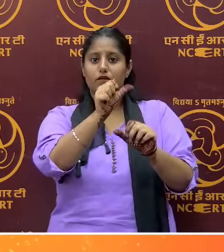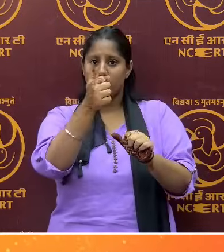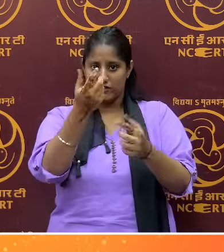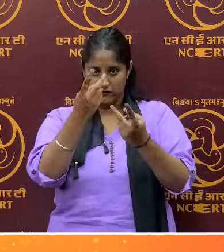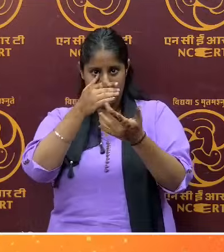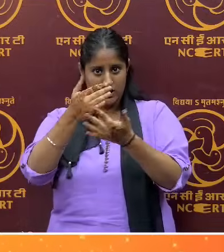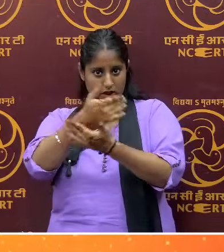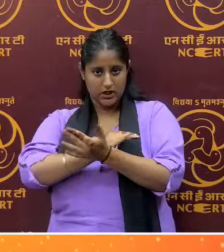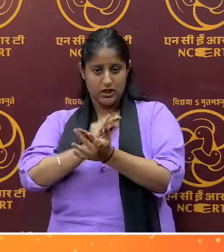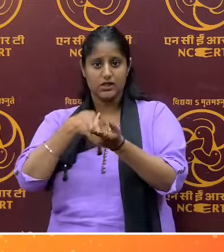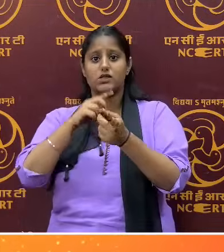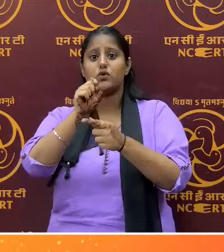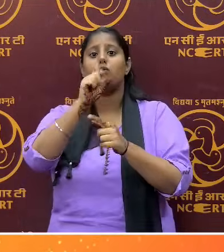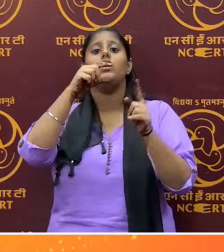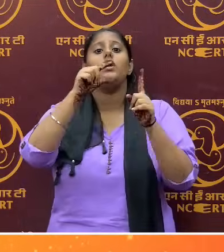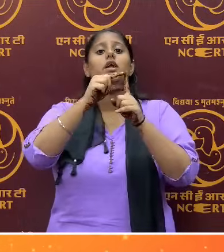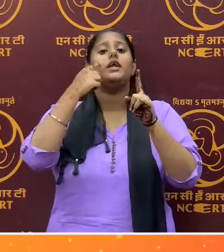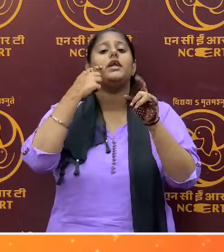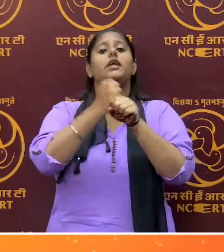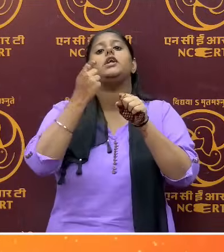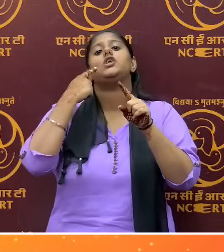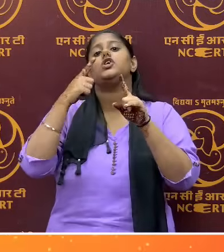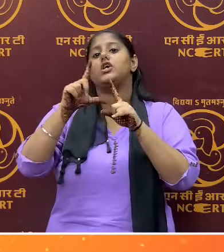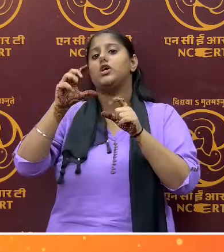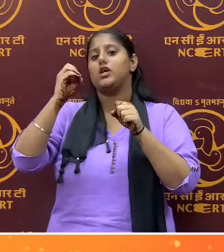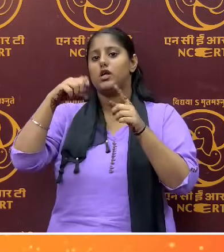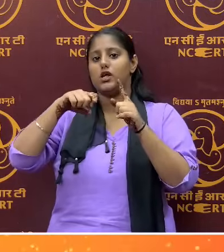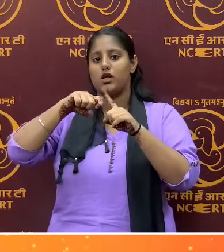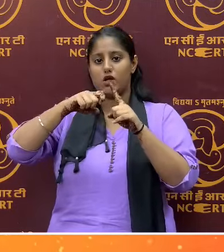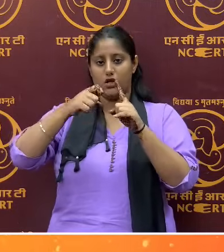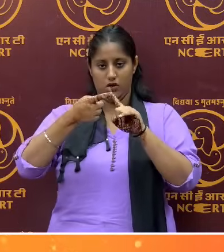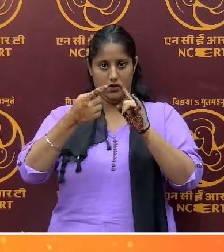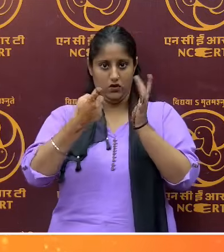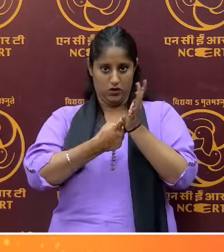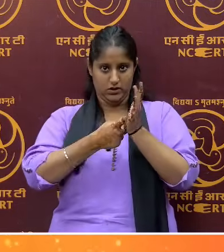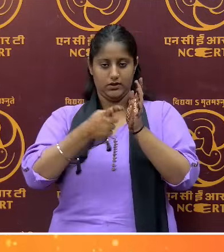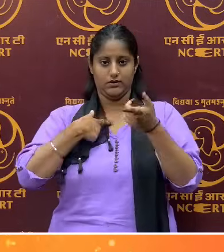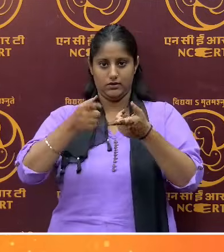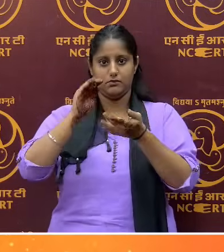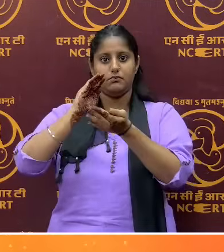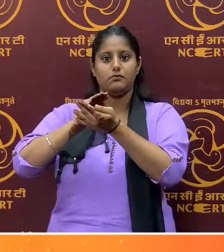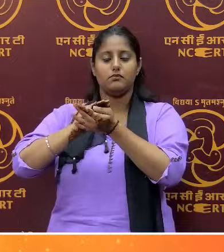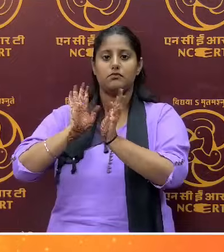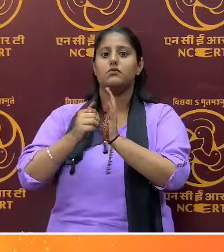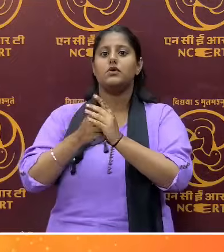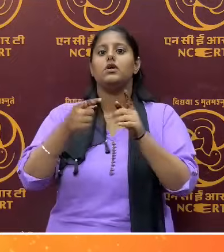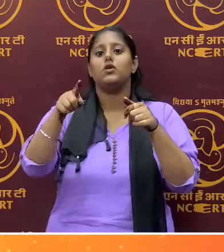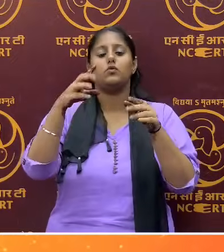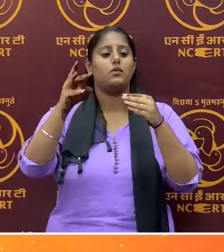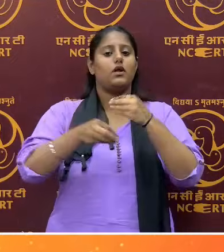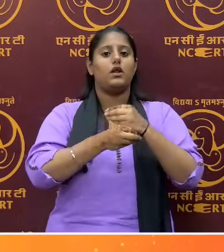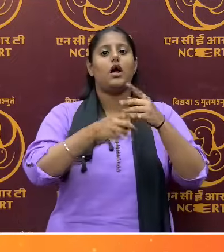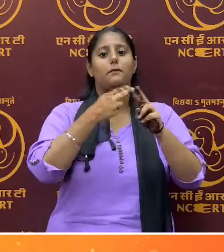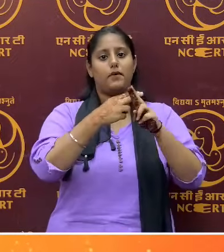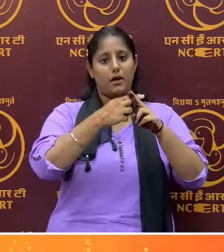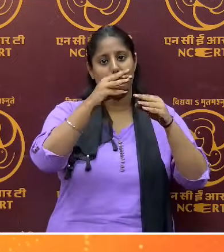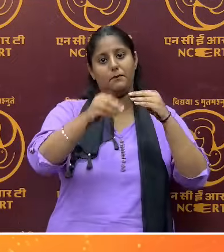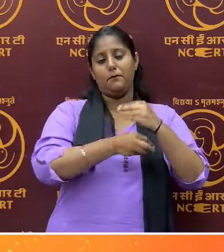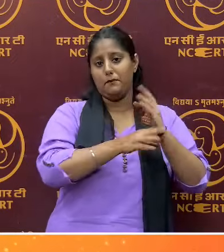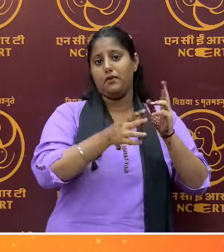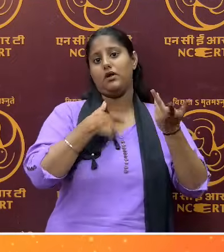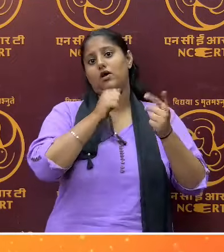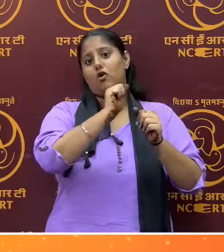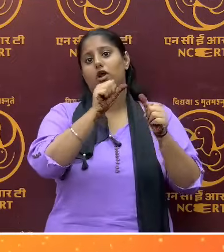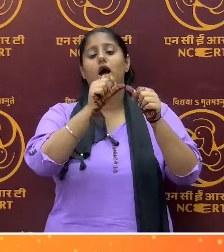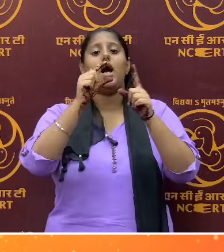have registered in your DigiLocker. So, Meri Pehchaan is the fetching data from the DigiLocker. So, let's say you have added your name or DOB incorrect in your Aadhaar